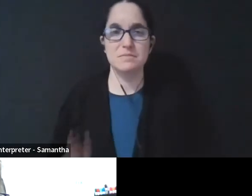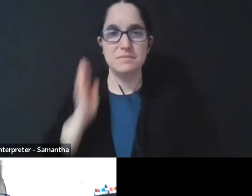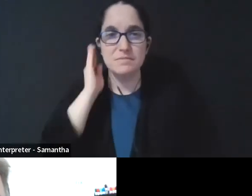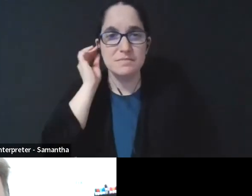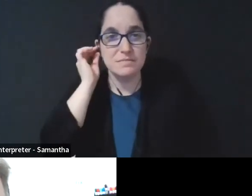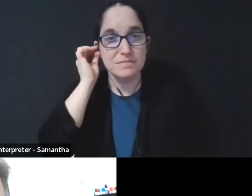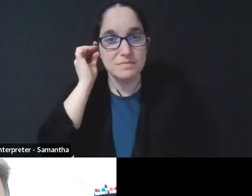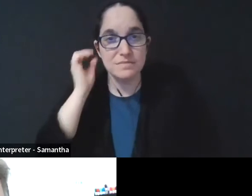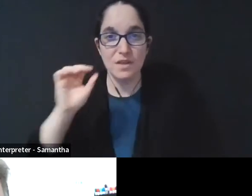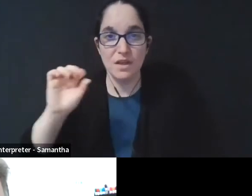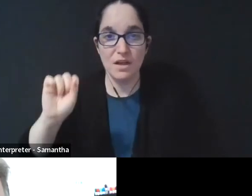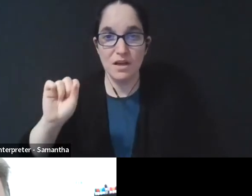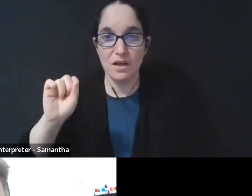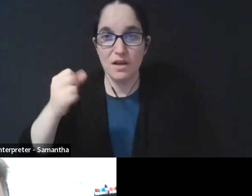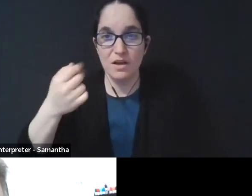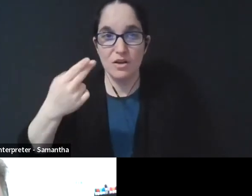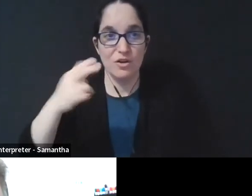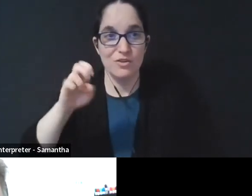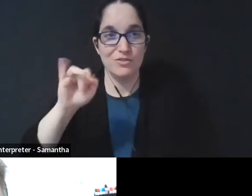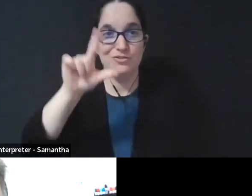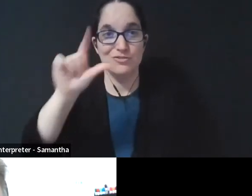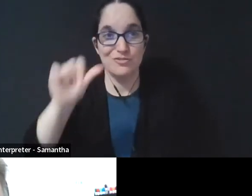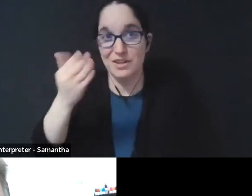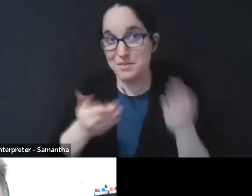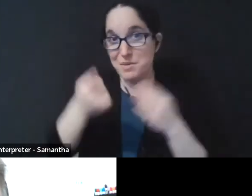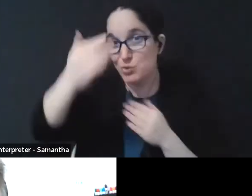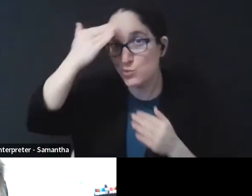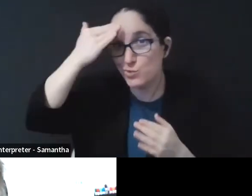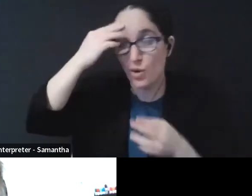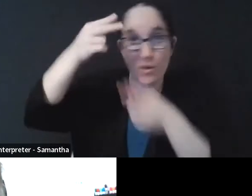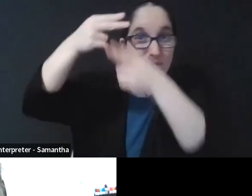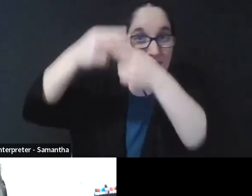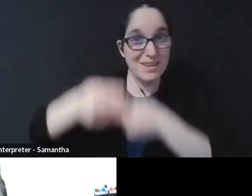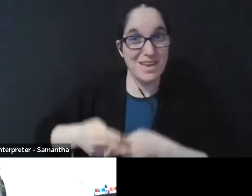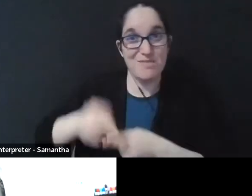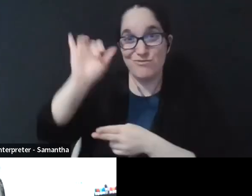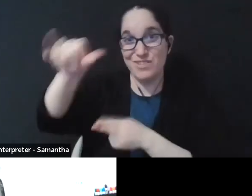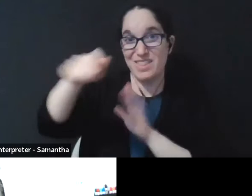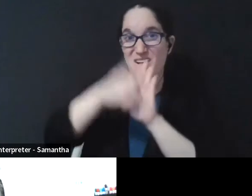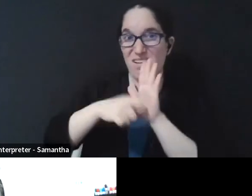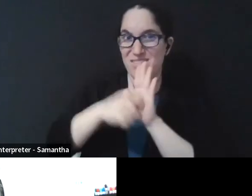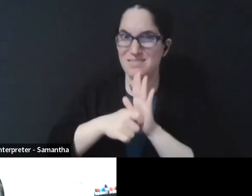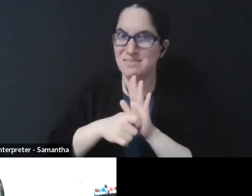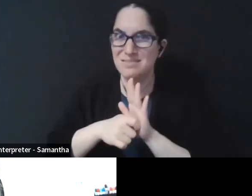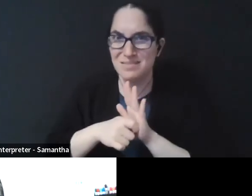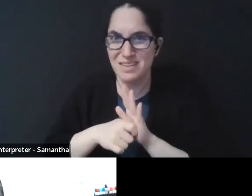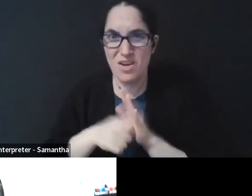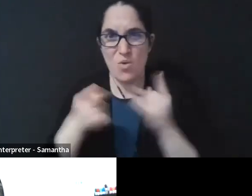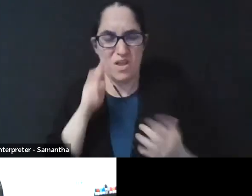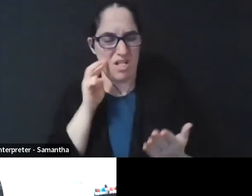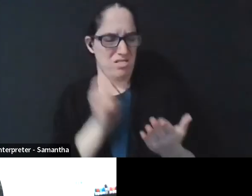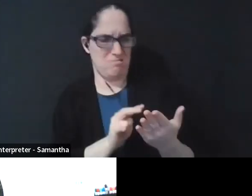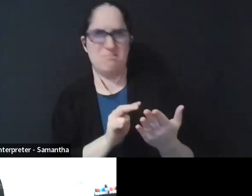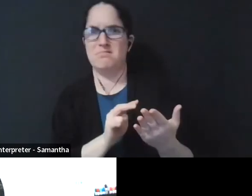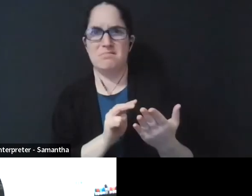Sheila, you may remember the authors better than I do, but those papers are really damaging because they really feed